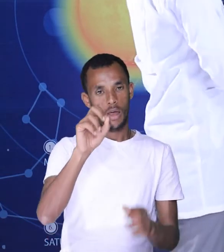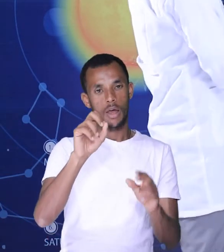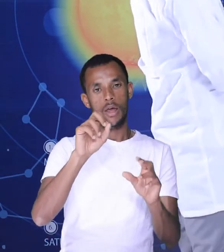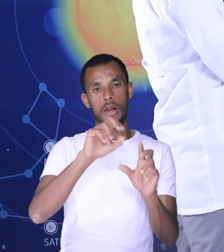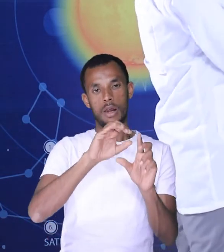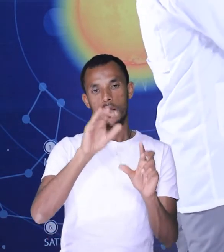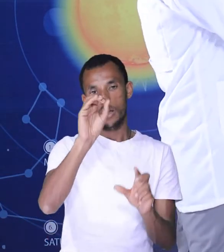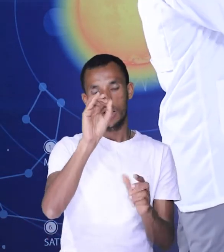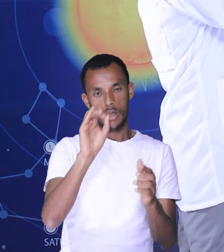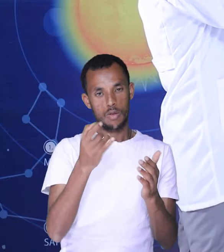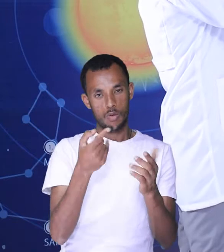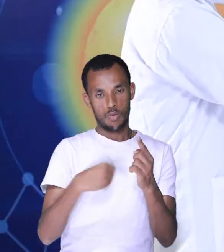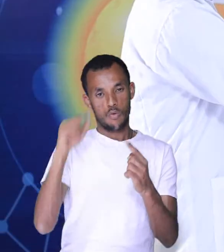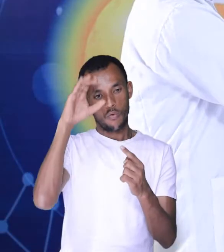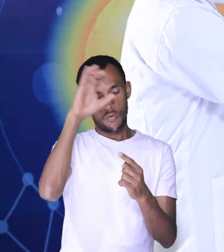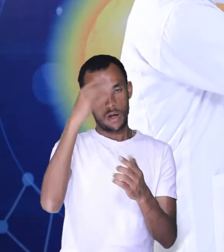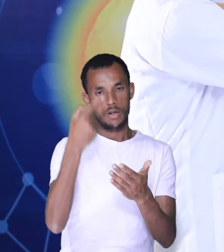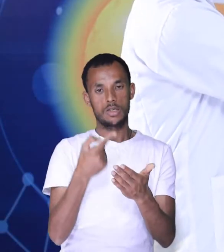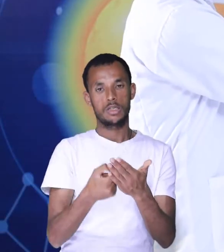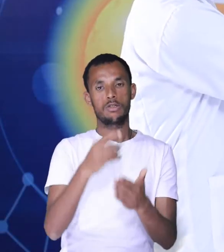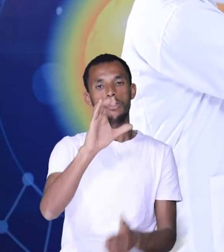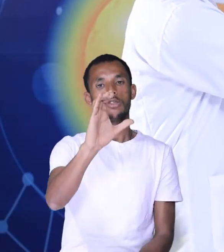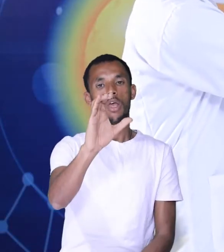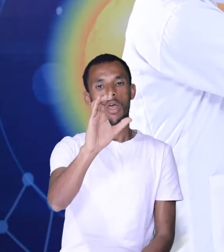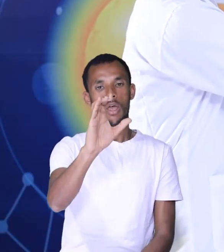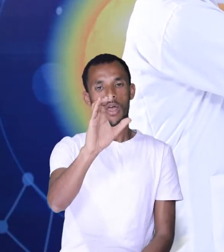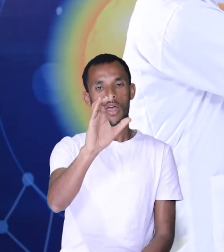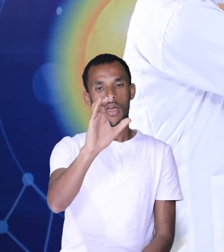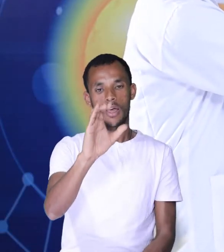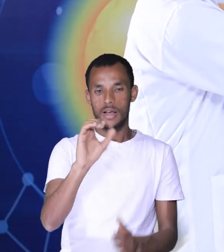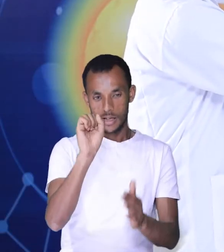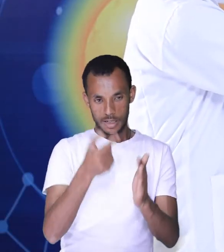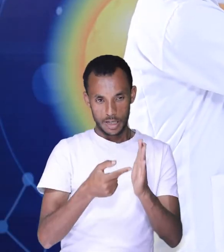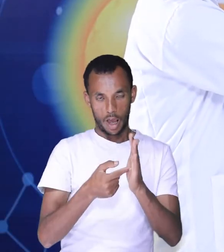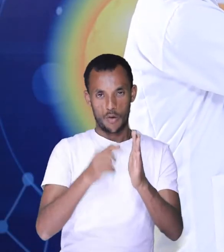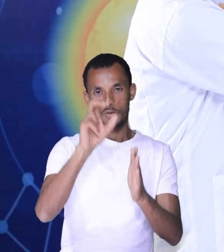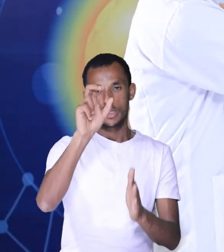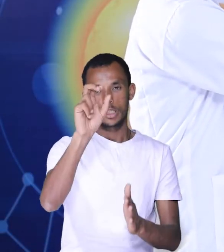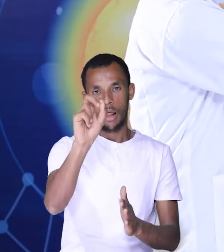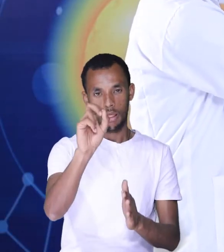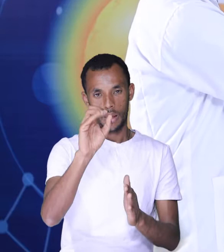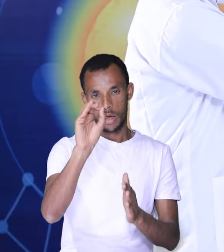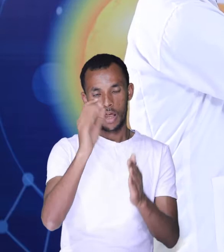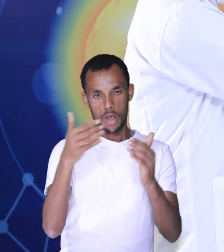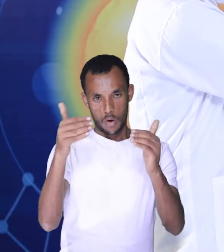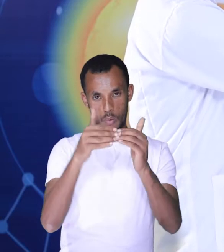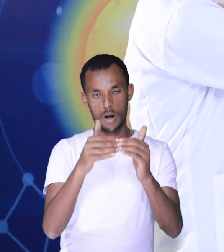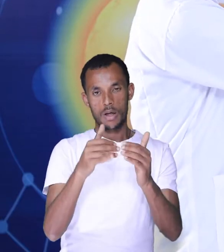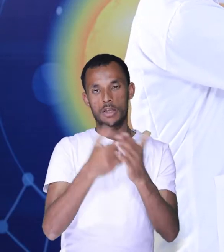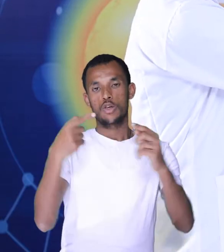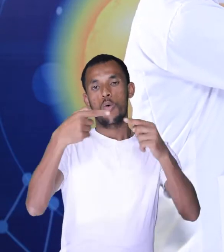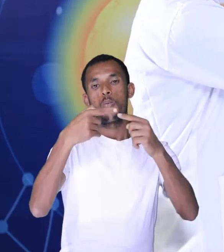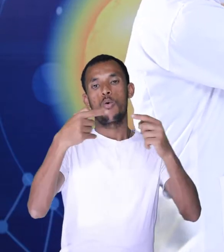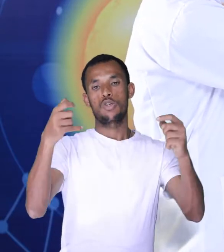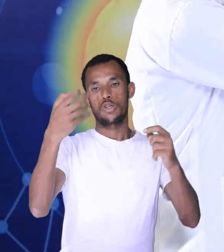that to find this C, sine of 30 degree equals to, by definition, it is opposite